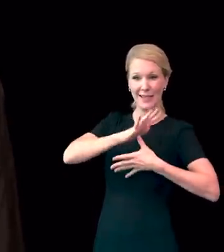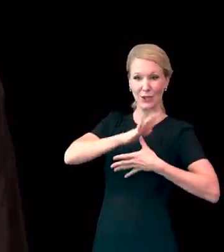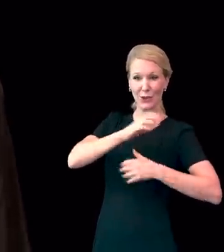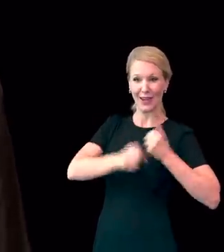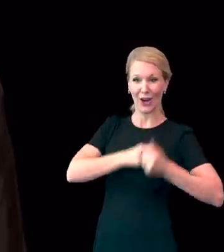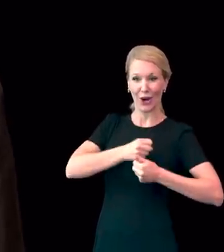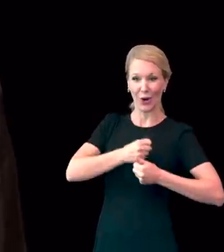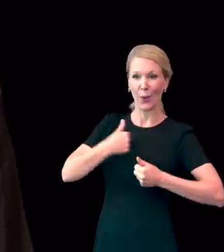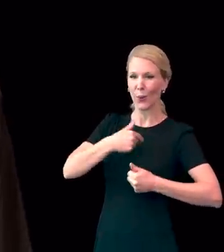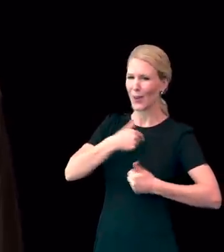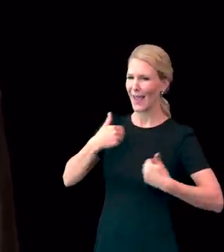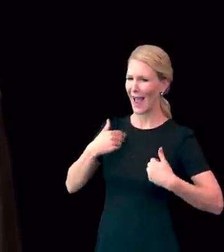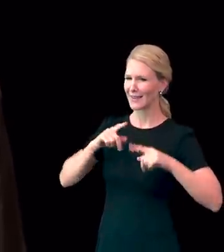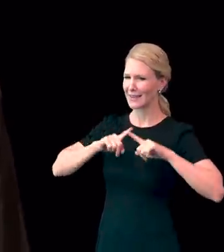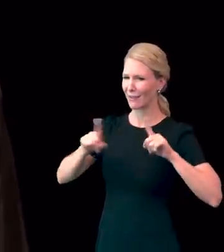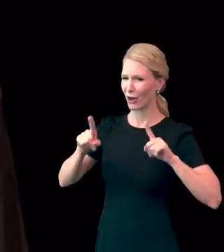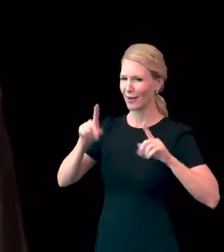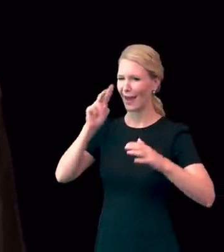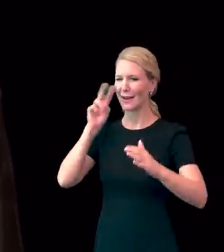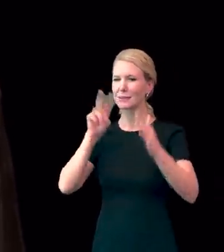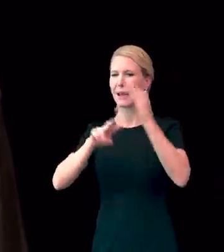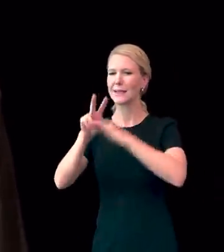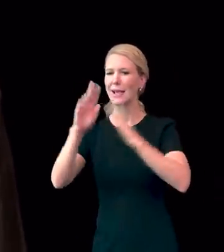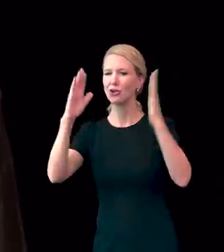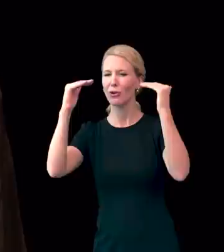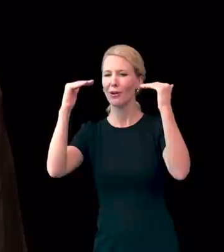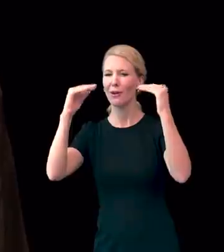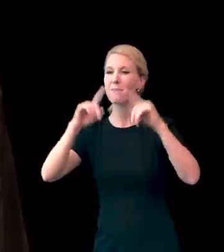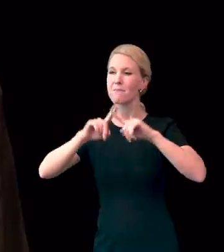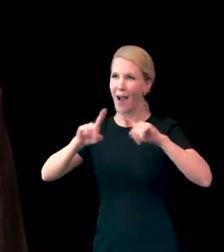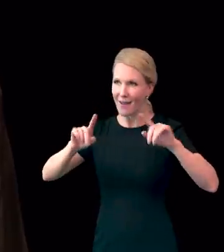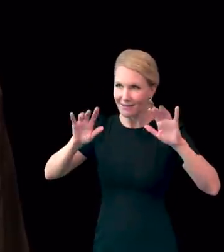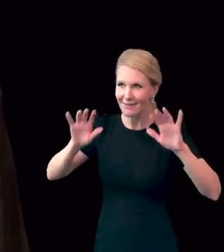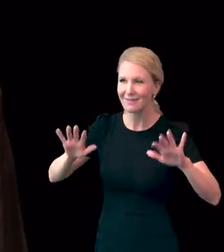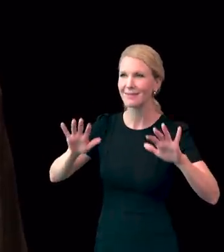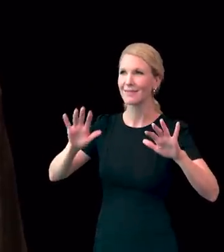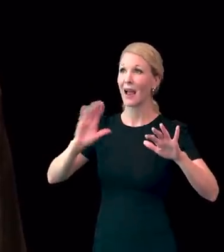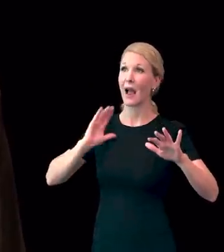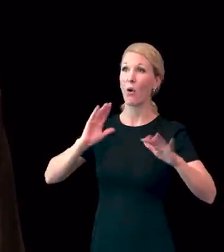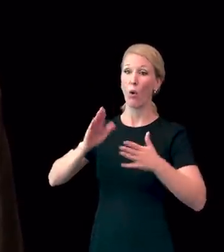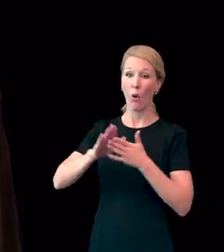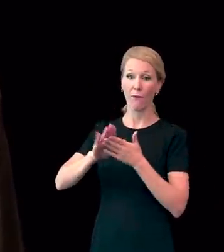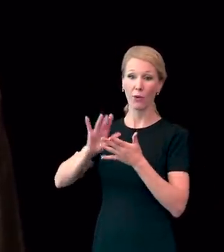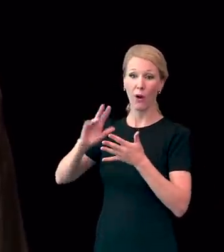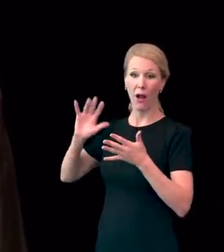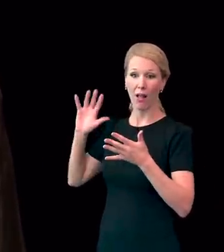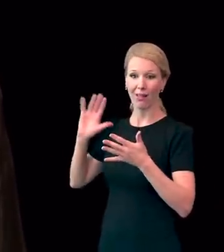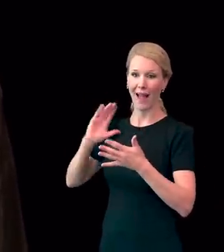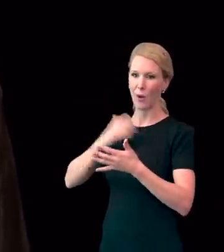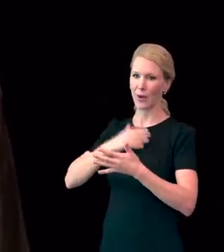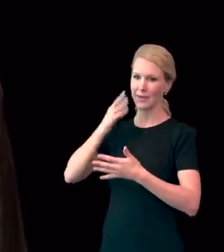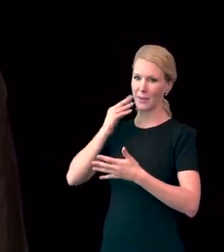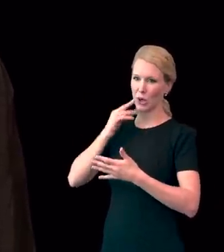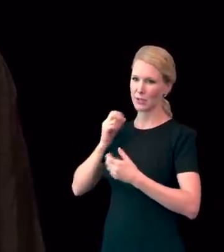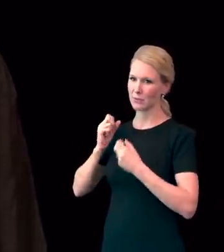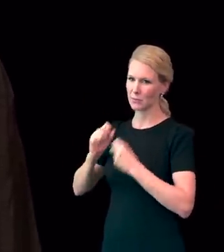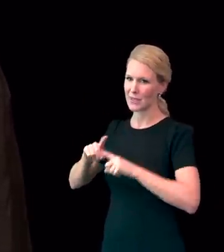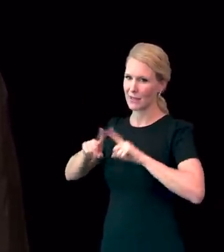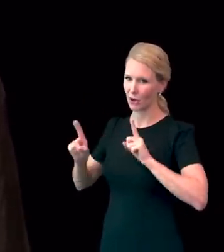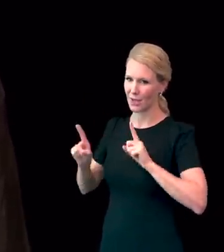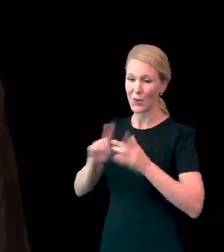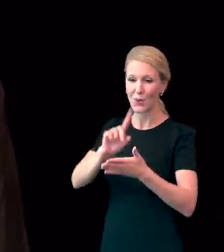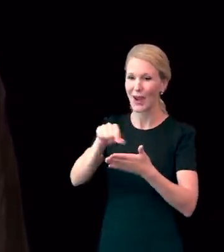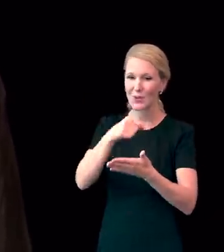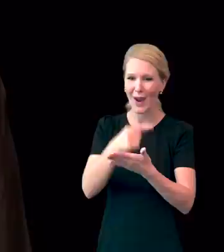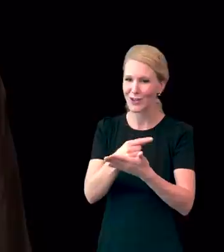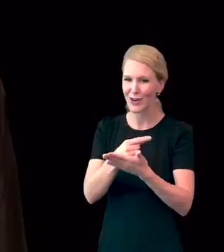experience, but at the end of the day, this past year doesn't accurately define our overall experience here at WSU. Graduation is not the end